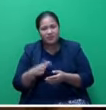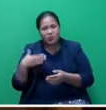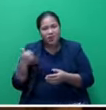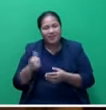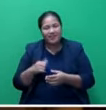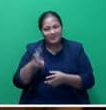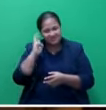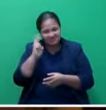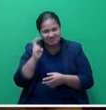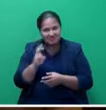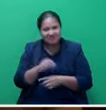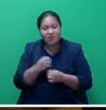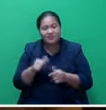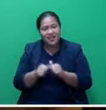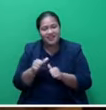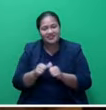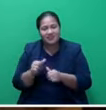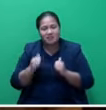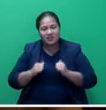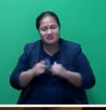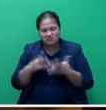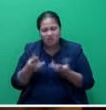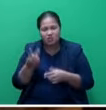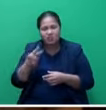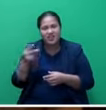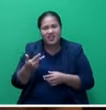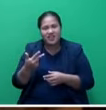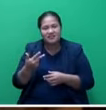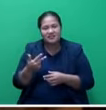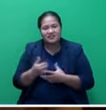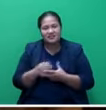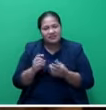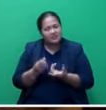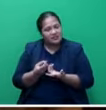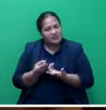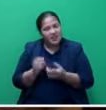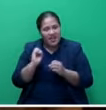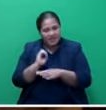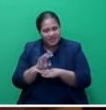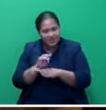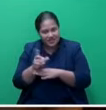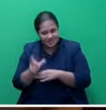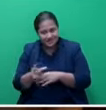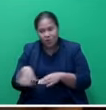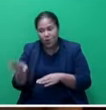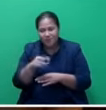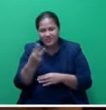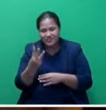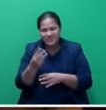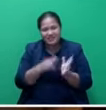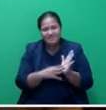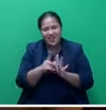practices. There are now 28 dedicated farm advisors in all 3 mills. These